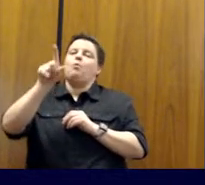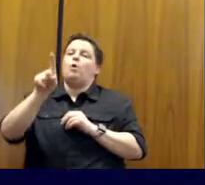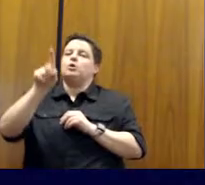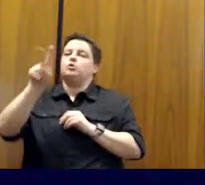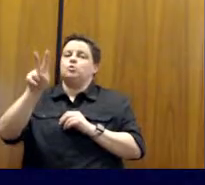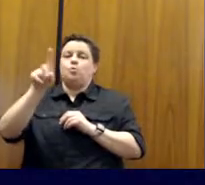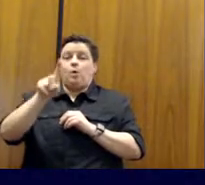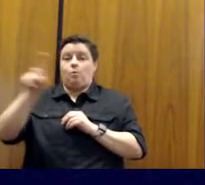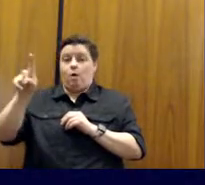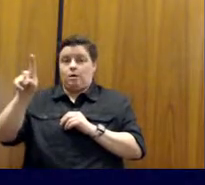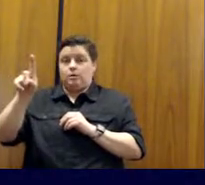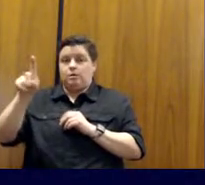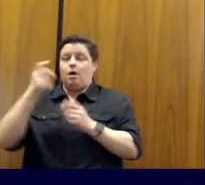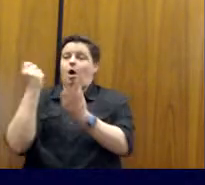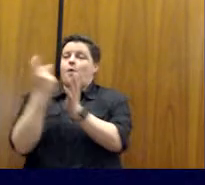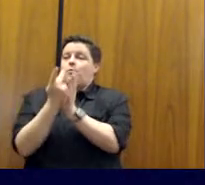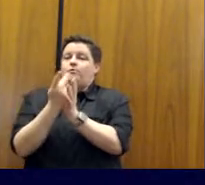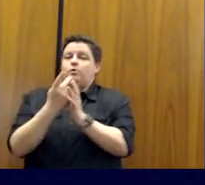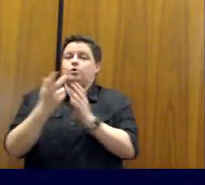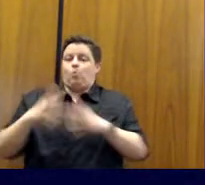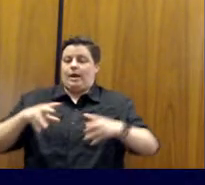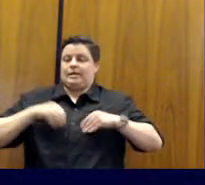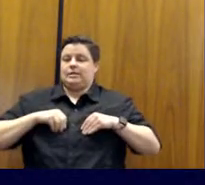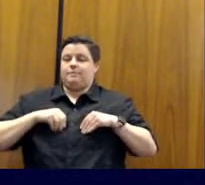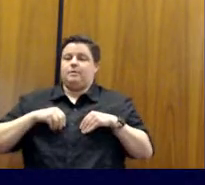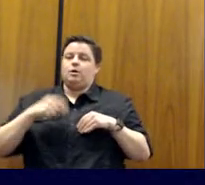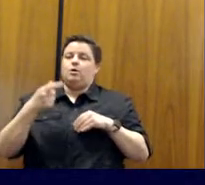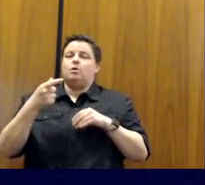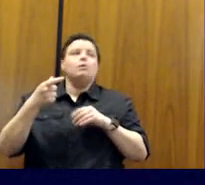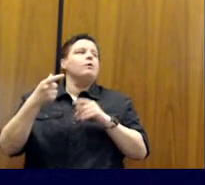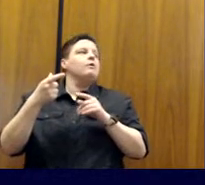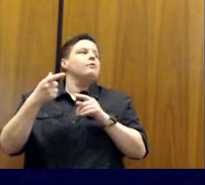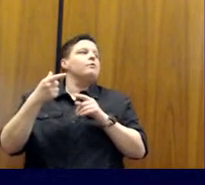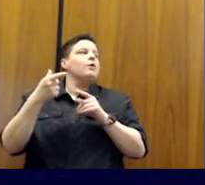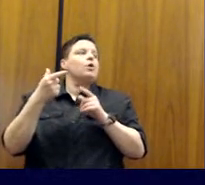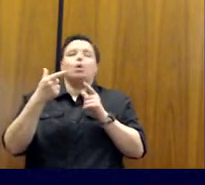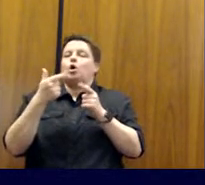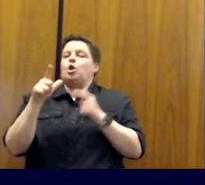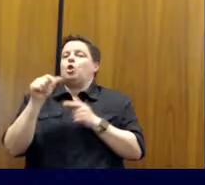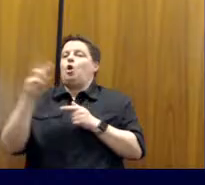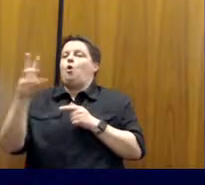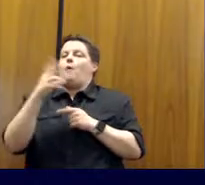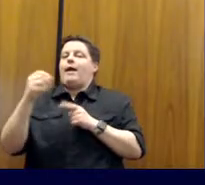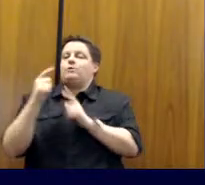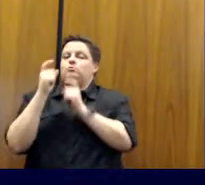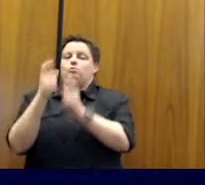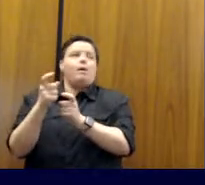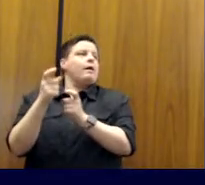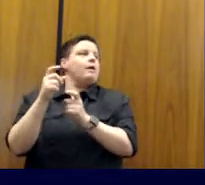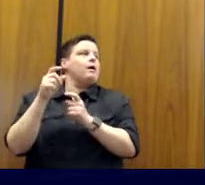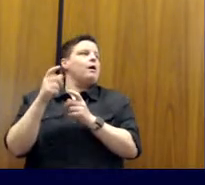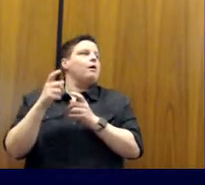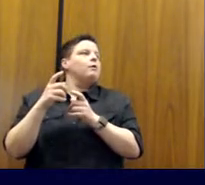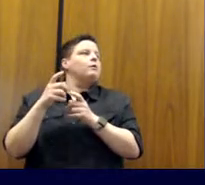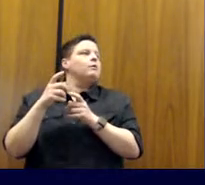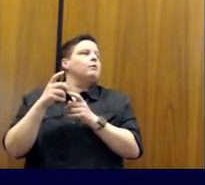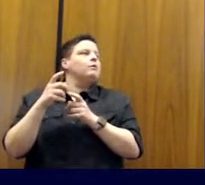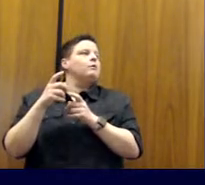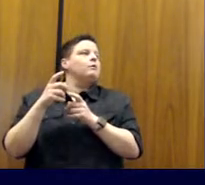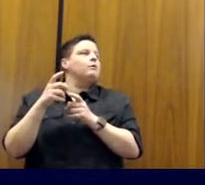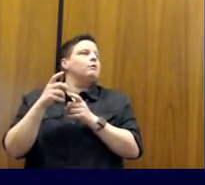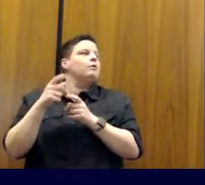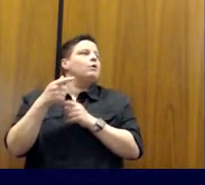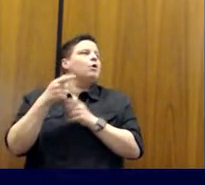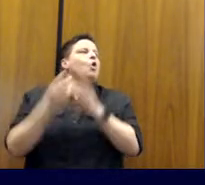2025-1211, approval to accept the Glow and Grow Grant Award in the amount of $25,000 from